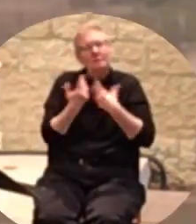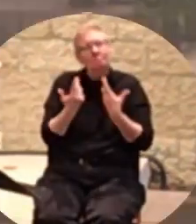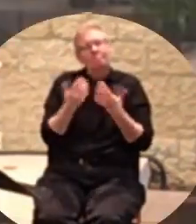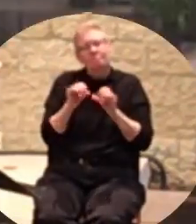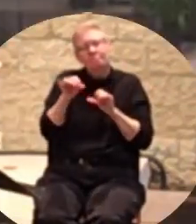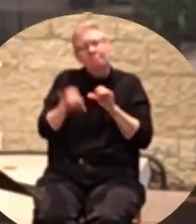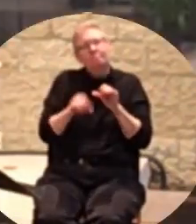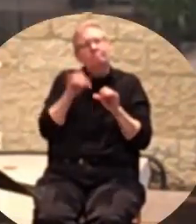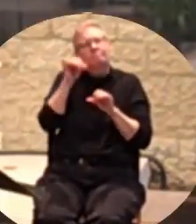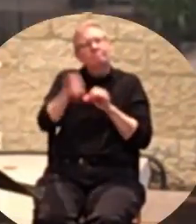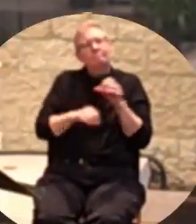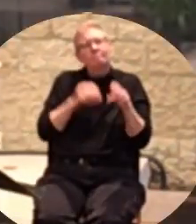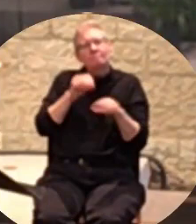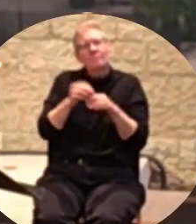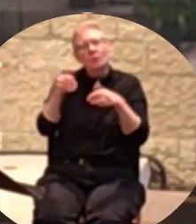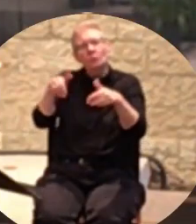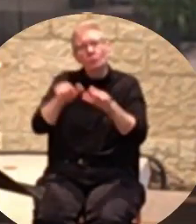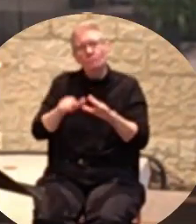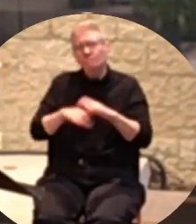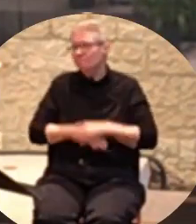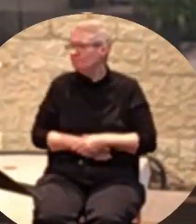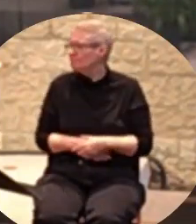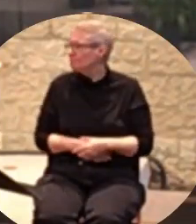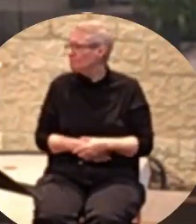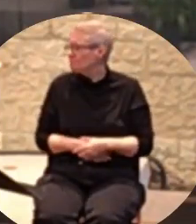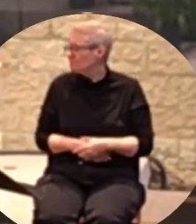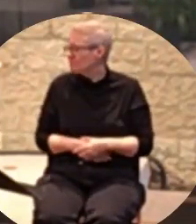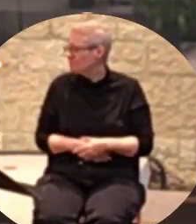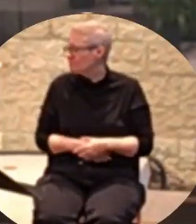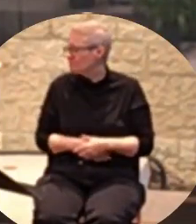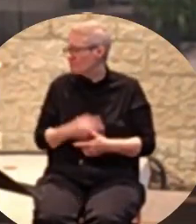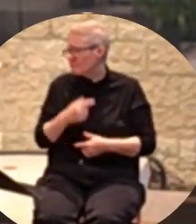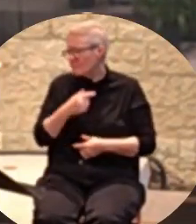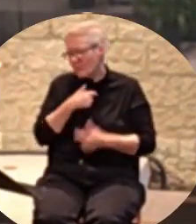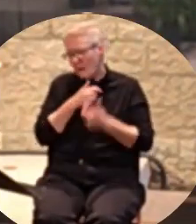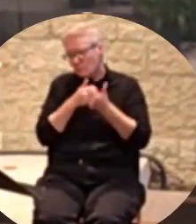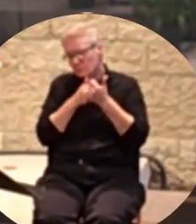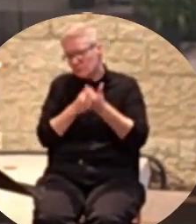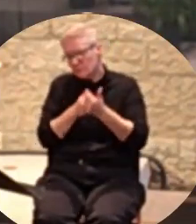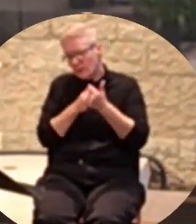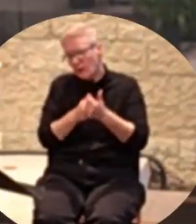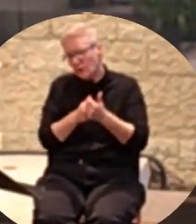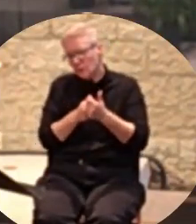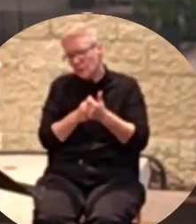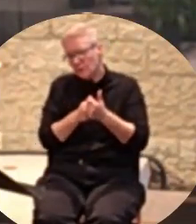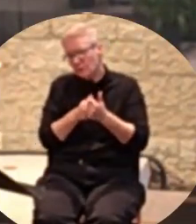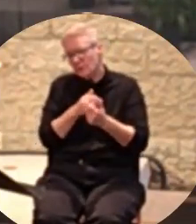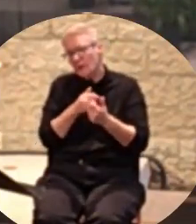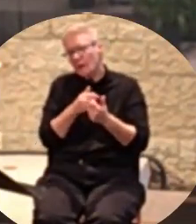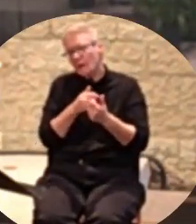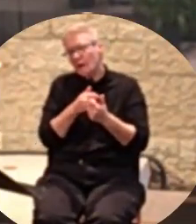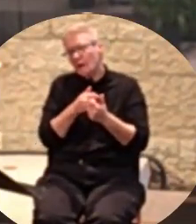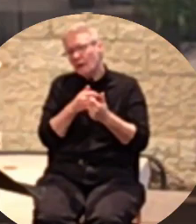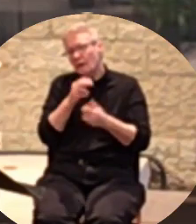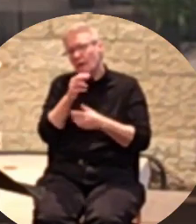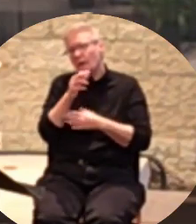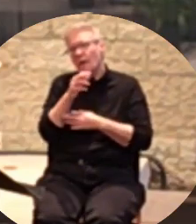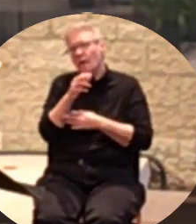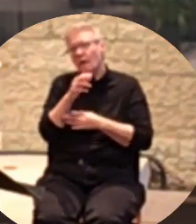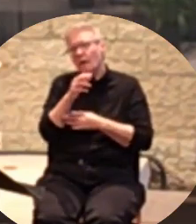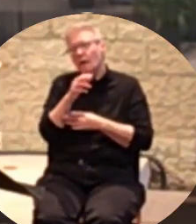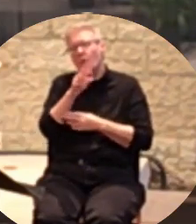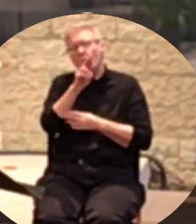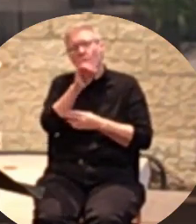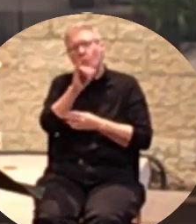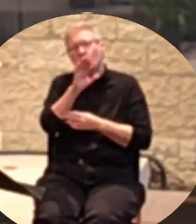blessed to follow the teachings of Father Richard Rohr, Wondrous Encounters, Scriptures for Lent. And I